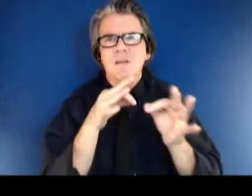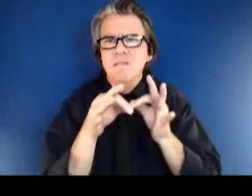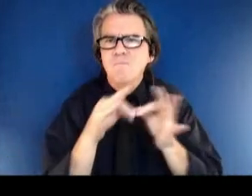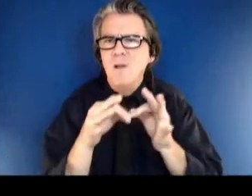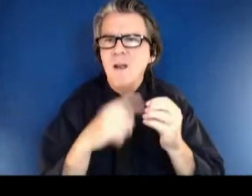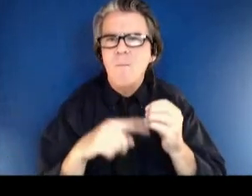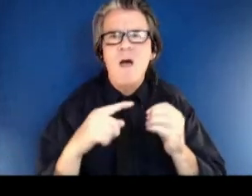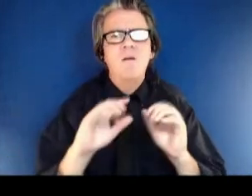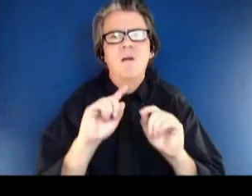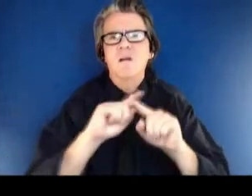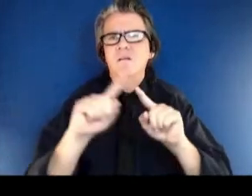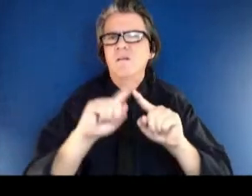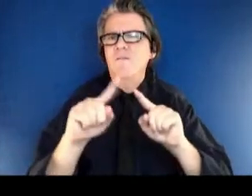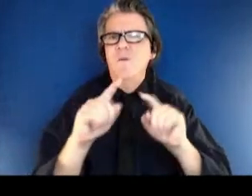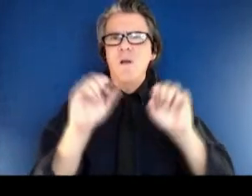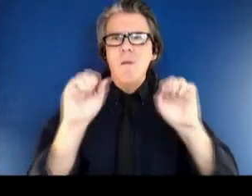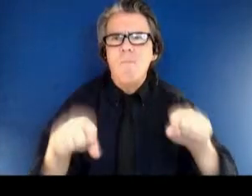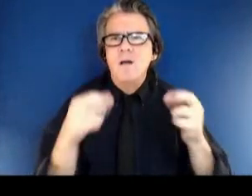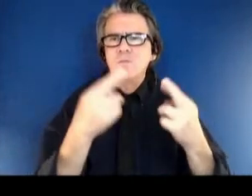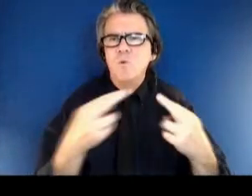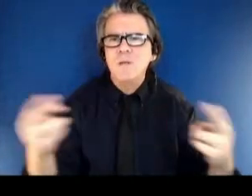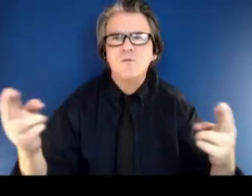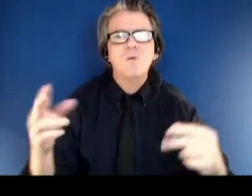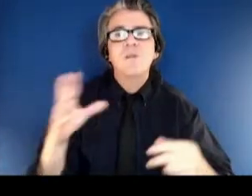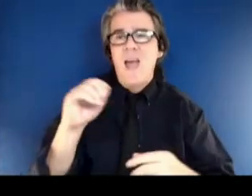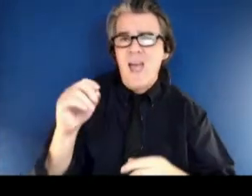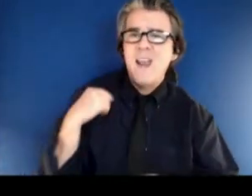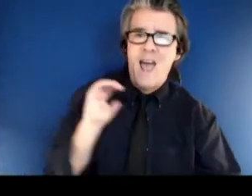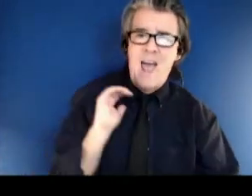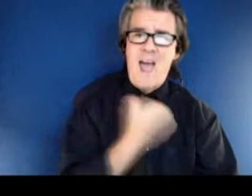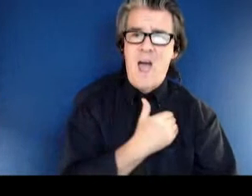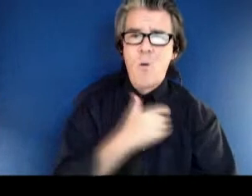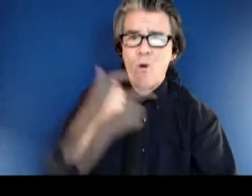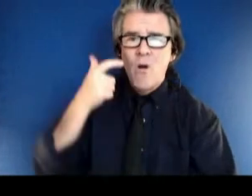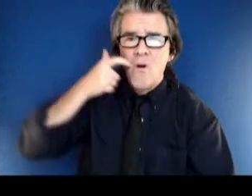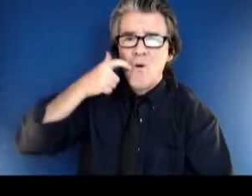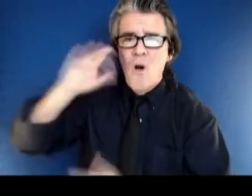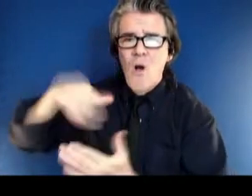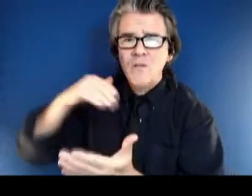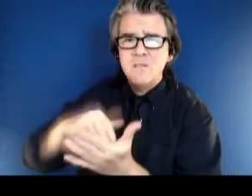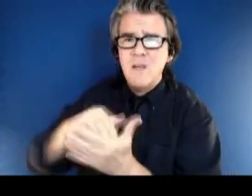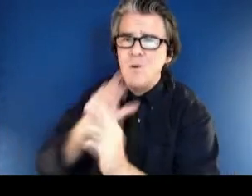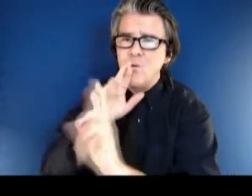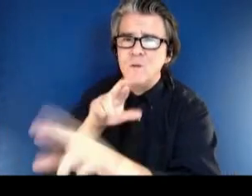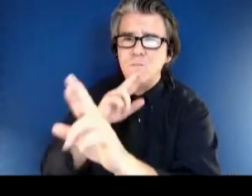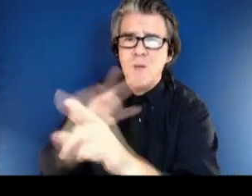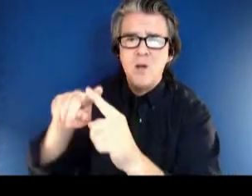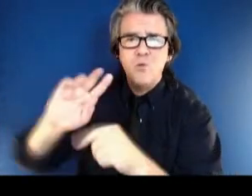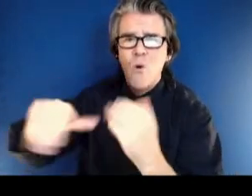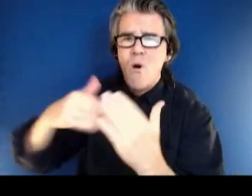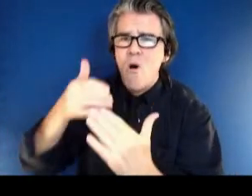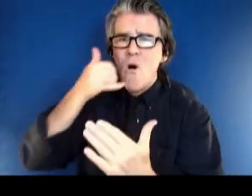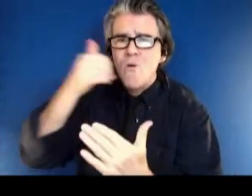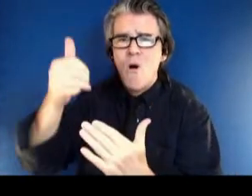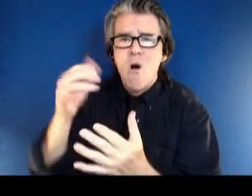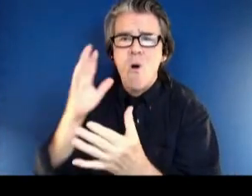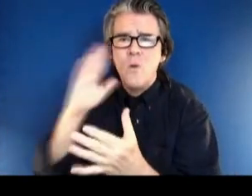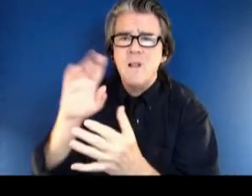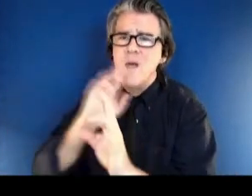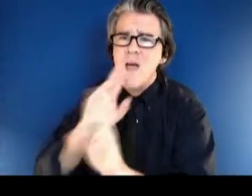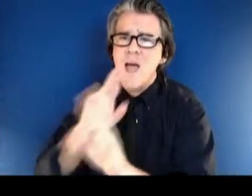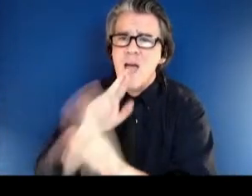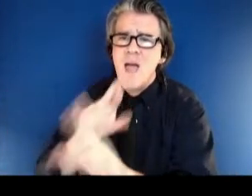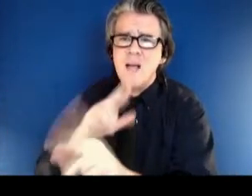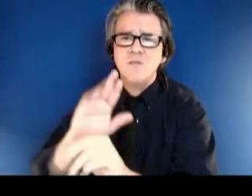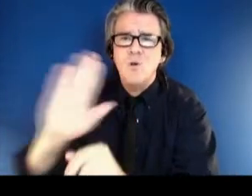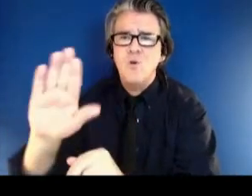responding to customer calls. We continue to expand our partnerships with community-based organizations. Now, those